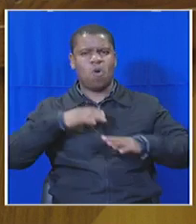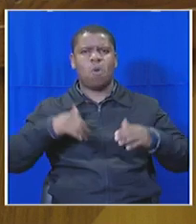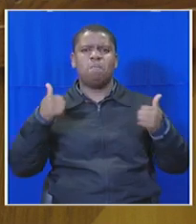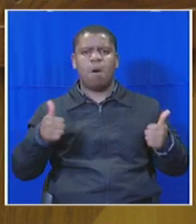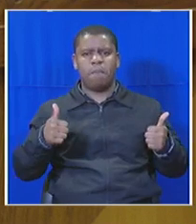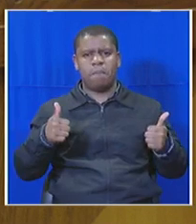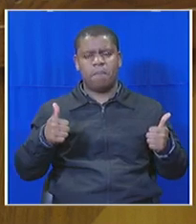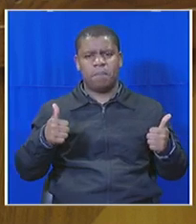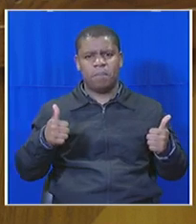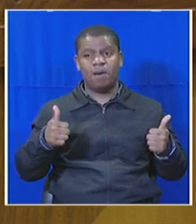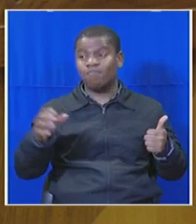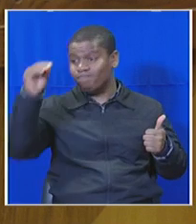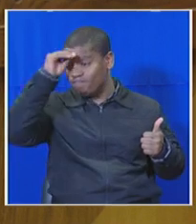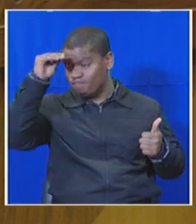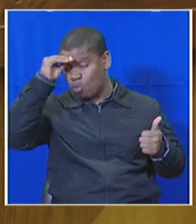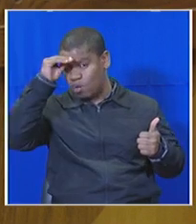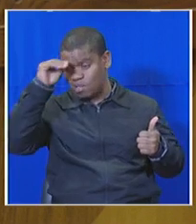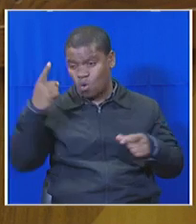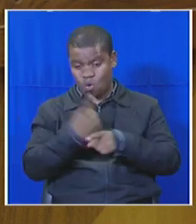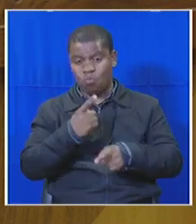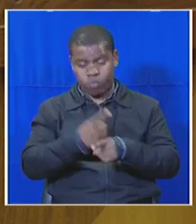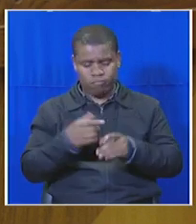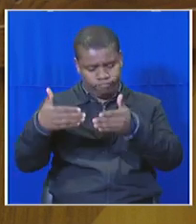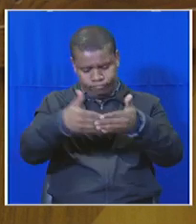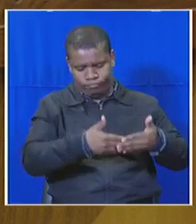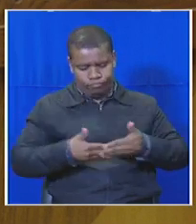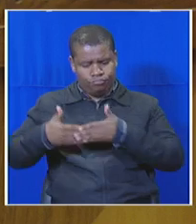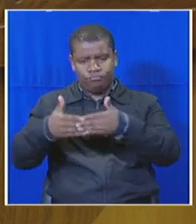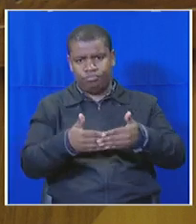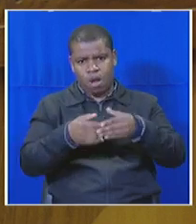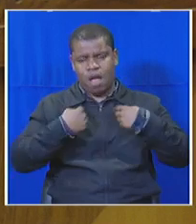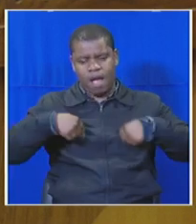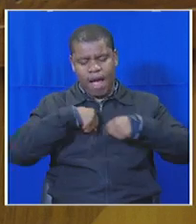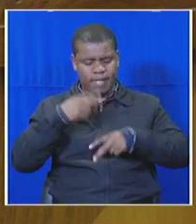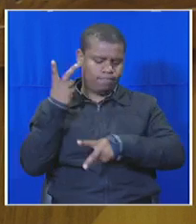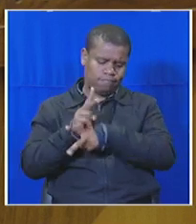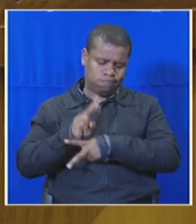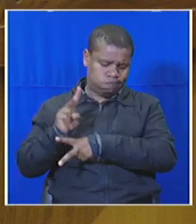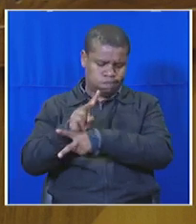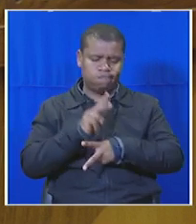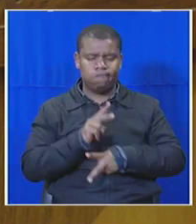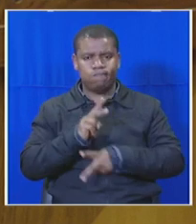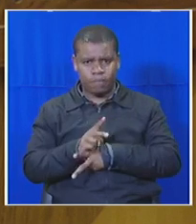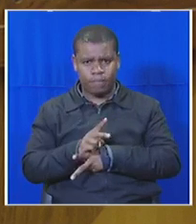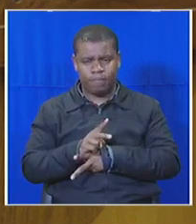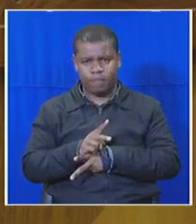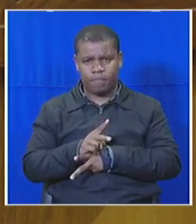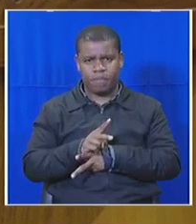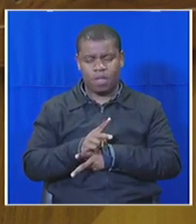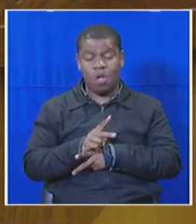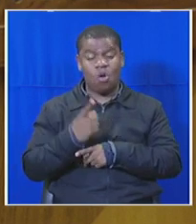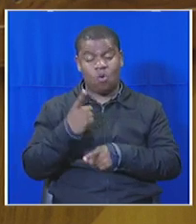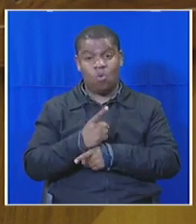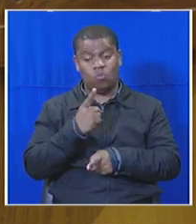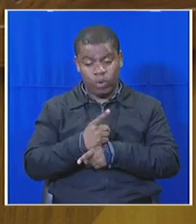us by these, our own boys and girls, men and women in blue, who always put their lives on the line